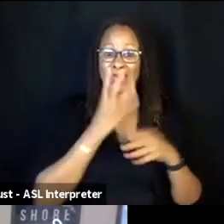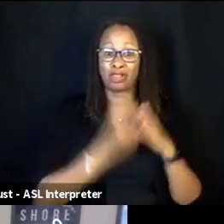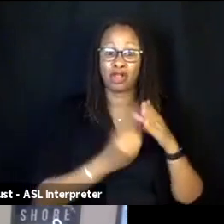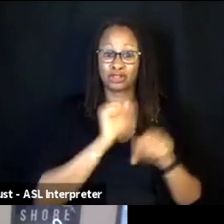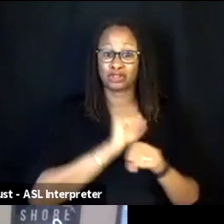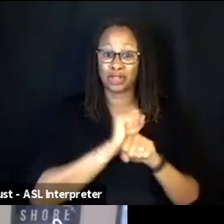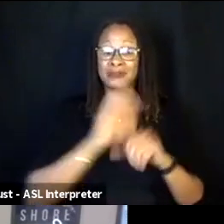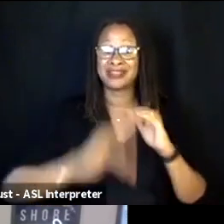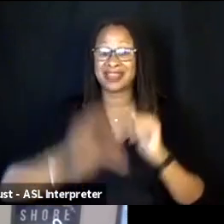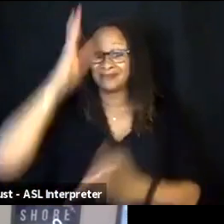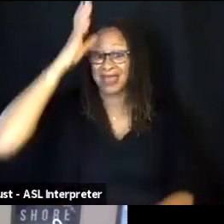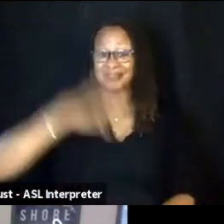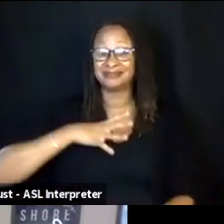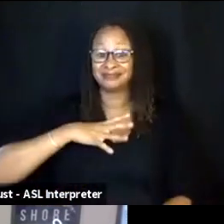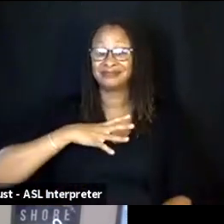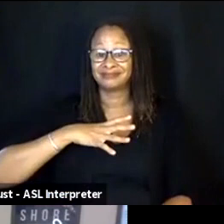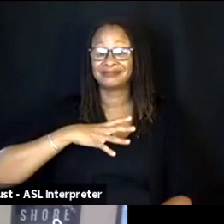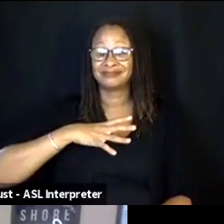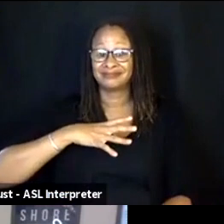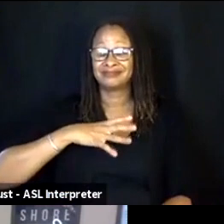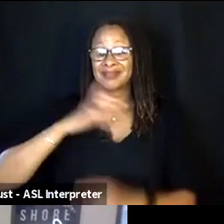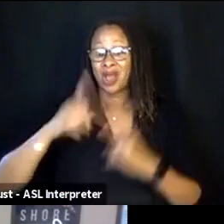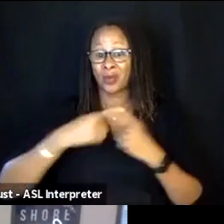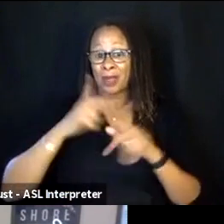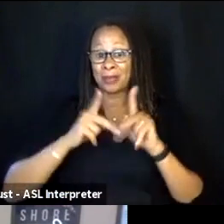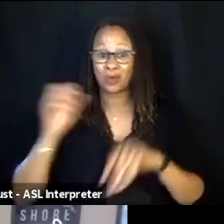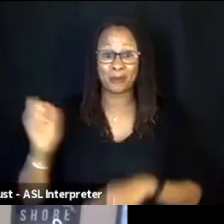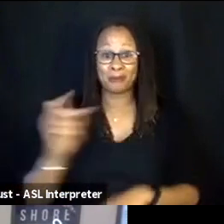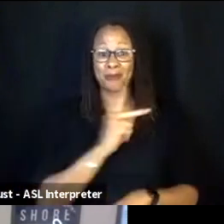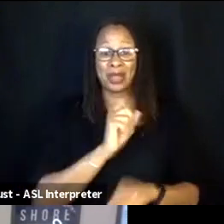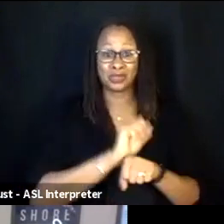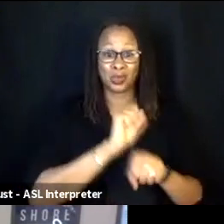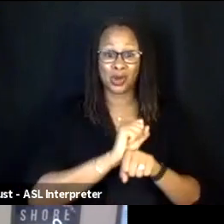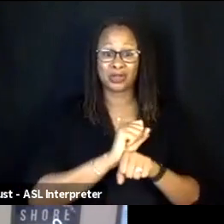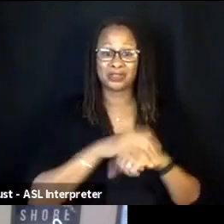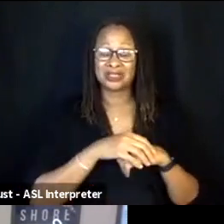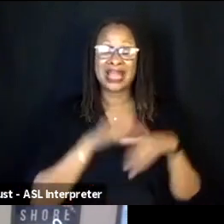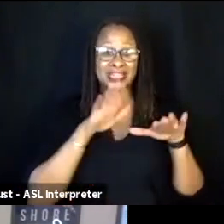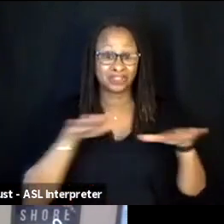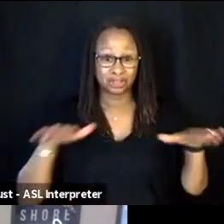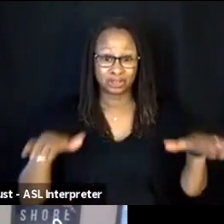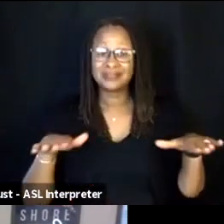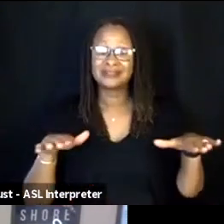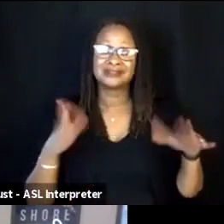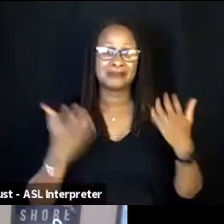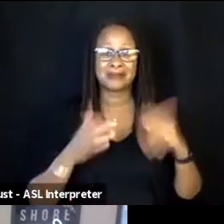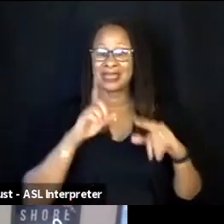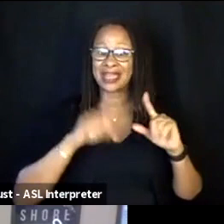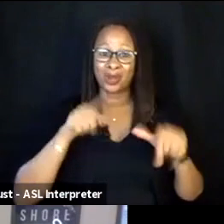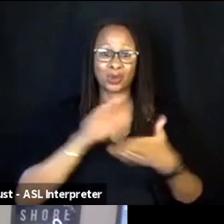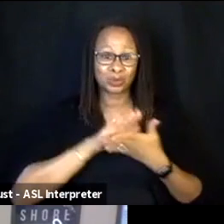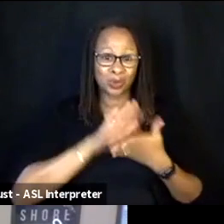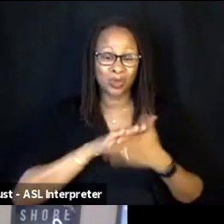than men. And when people return back to work and children may not be able to go to